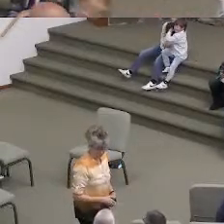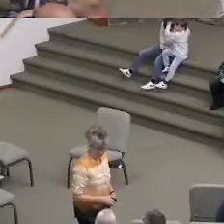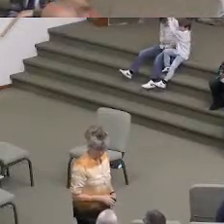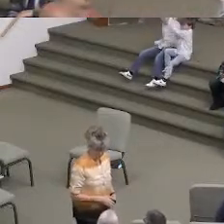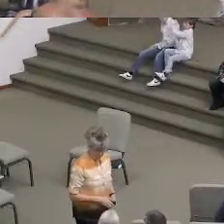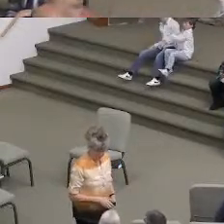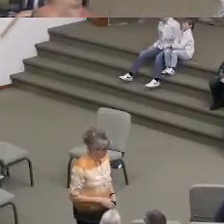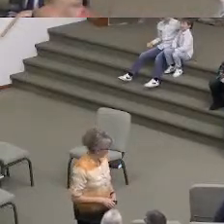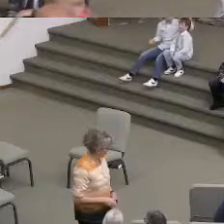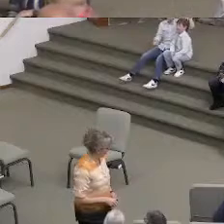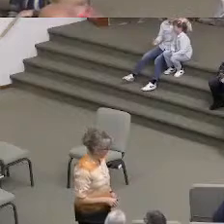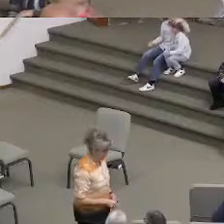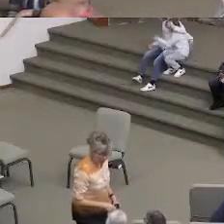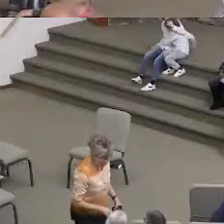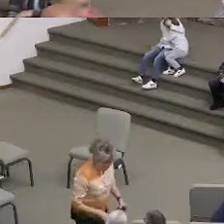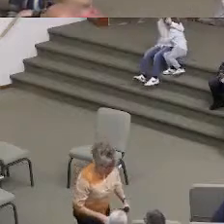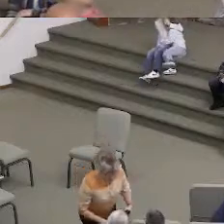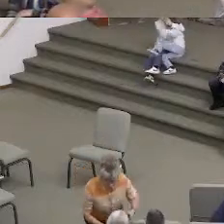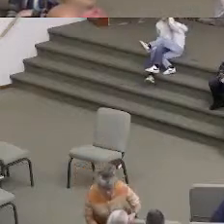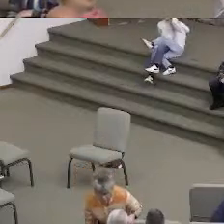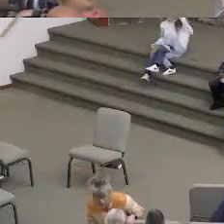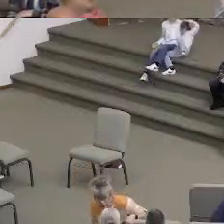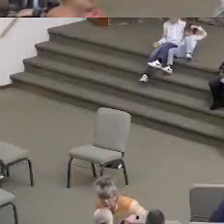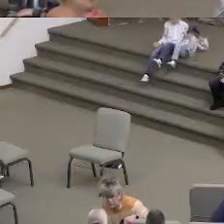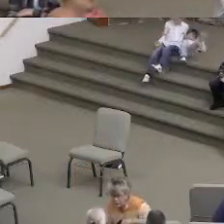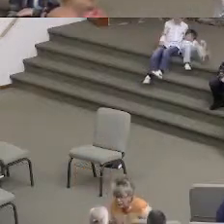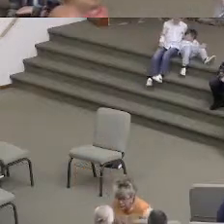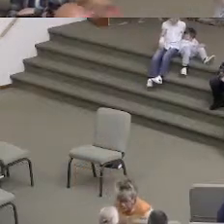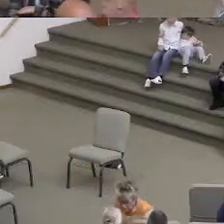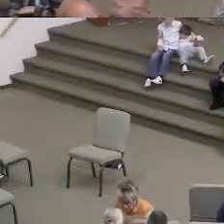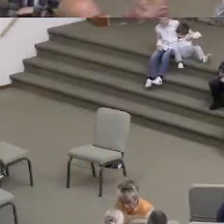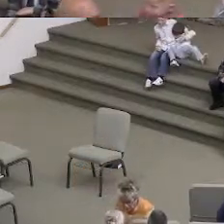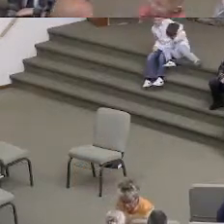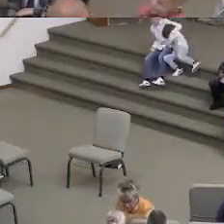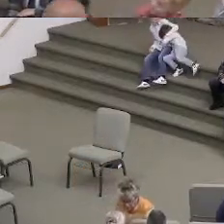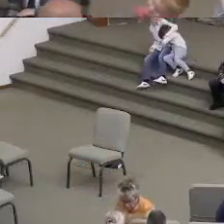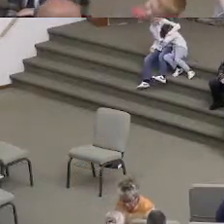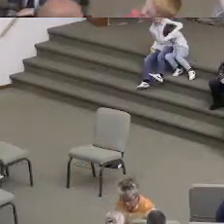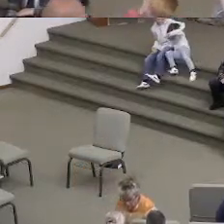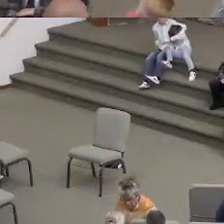The world and its desires pass away, but whoever does the will of God will live forever.